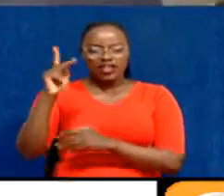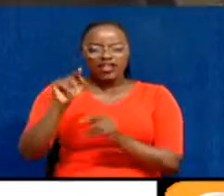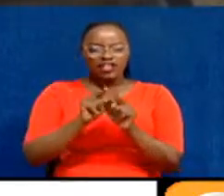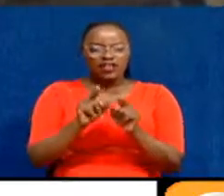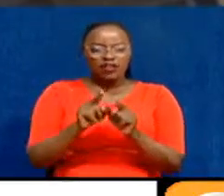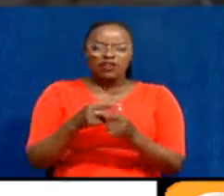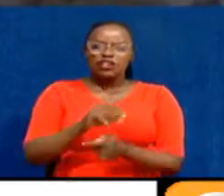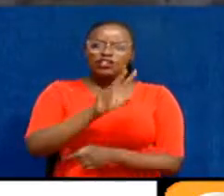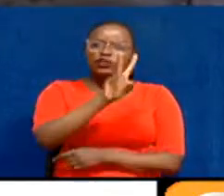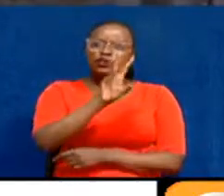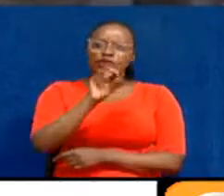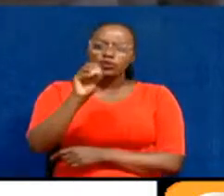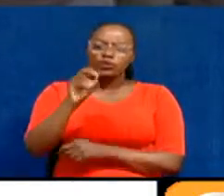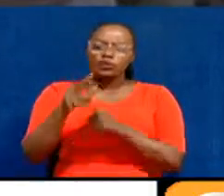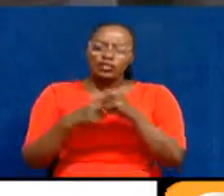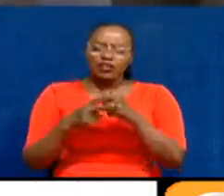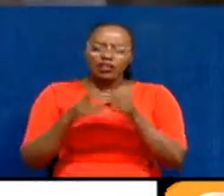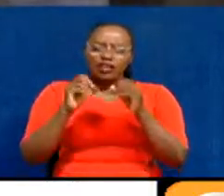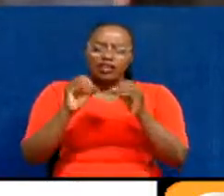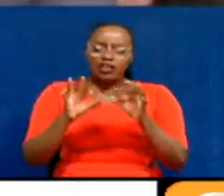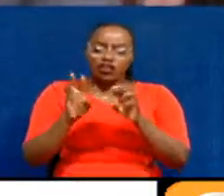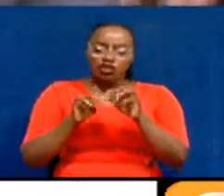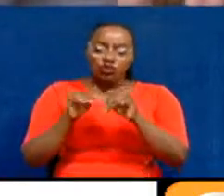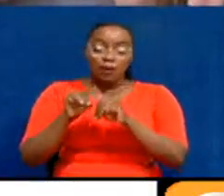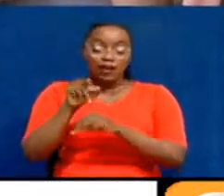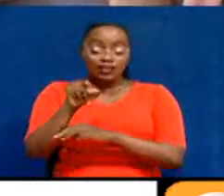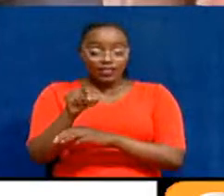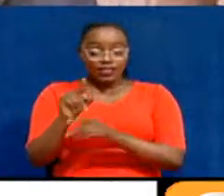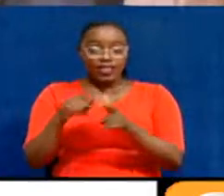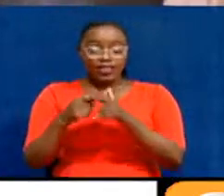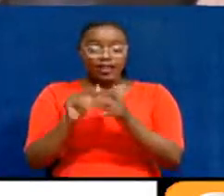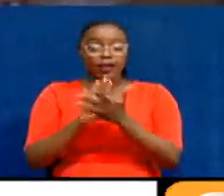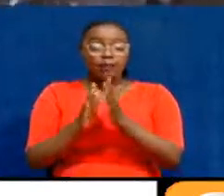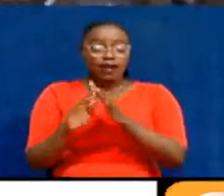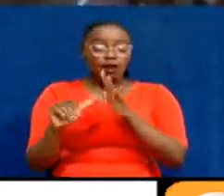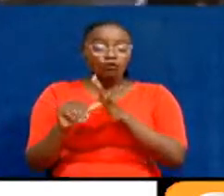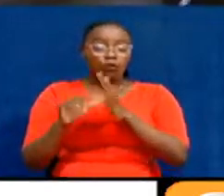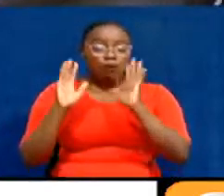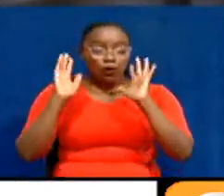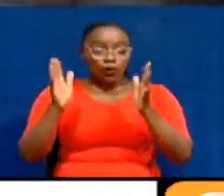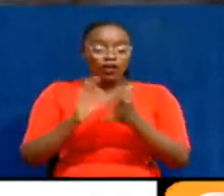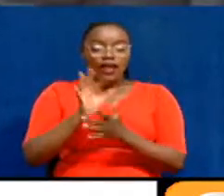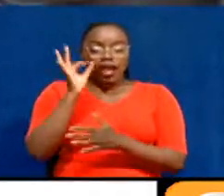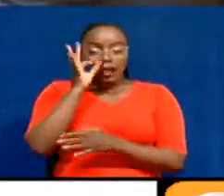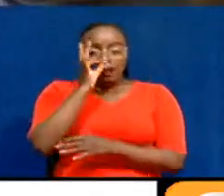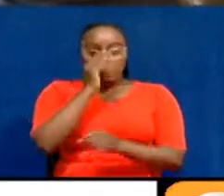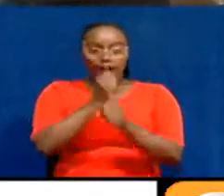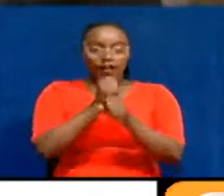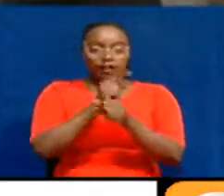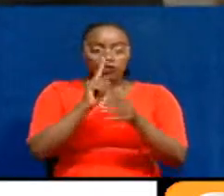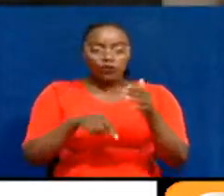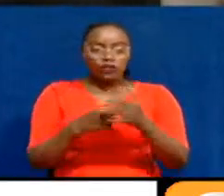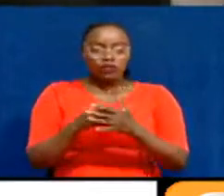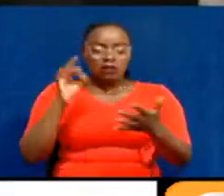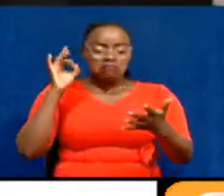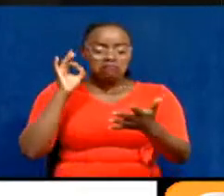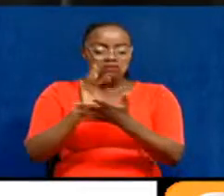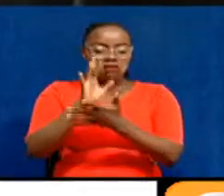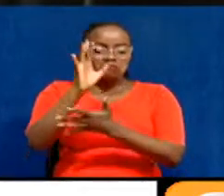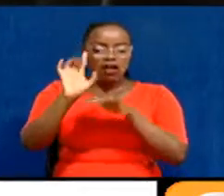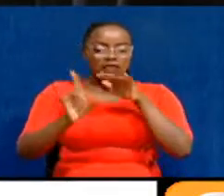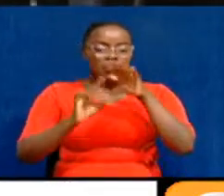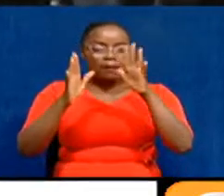warning shot of 2007 that if you don't manage this, then it becomes a problem. What does Kibaki do? He fires the